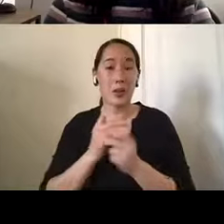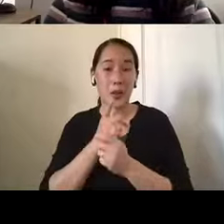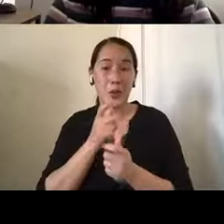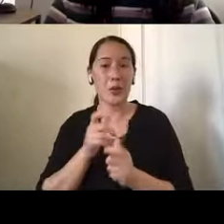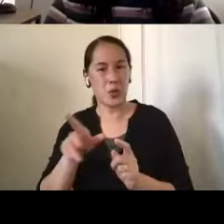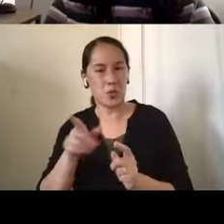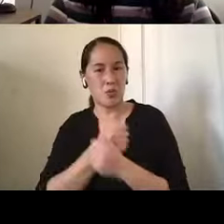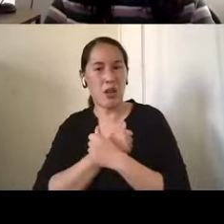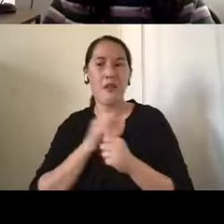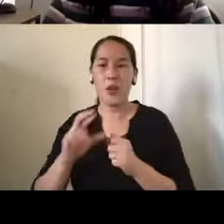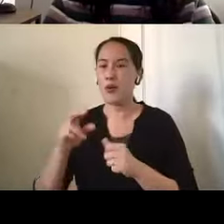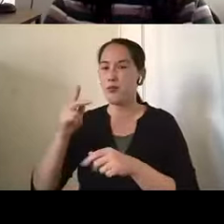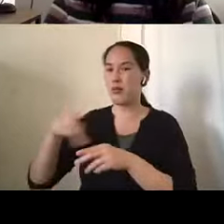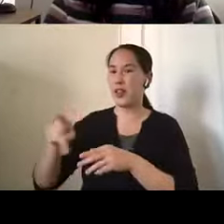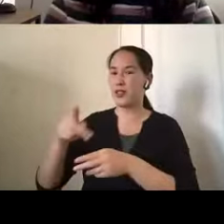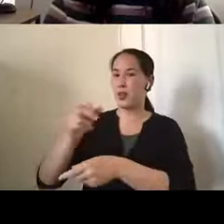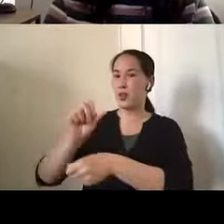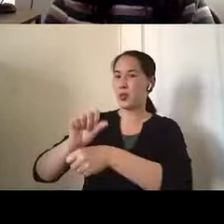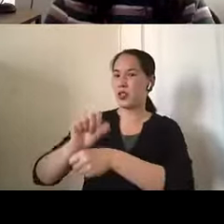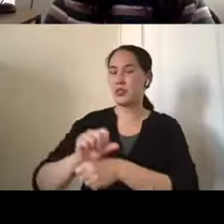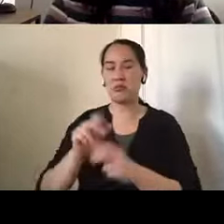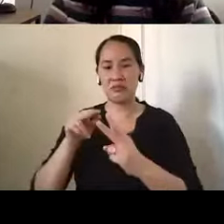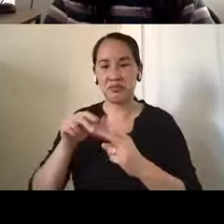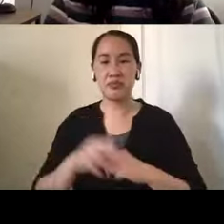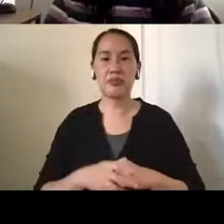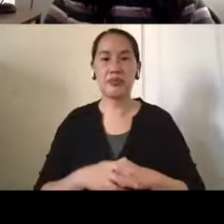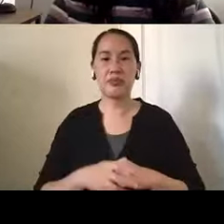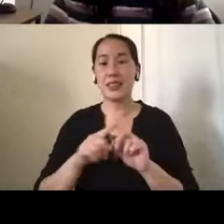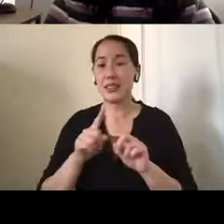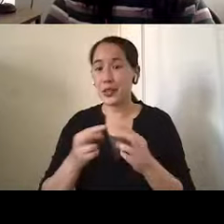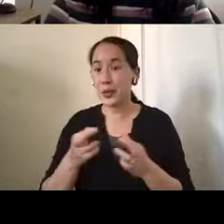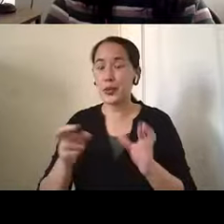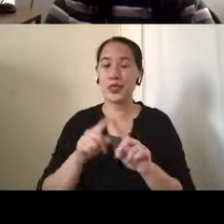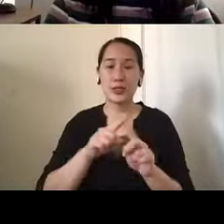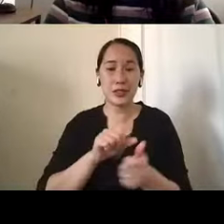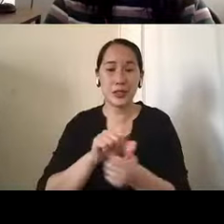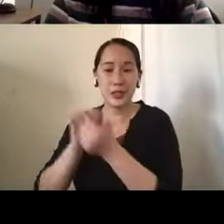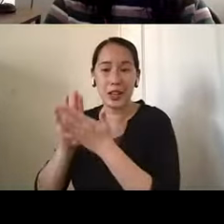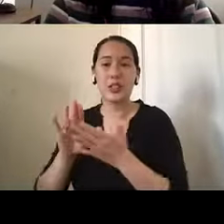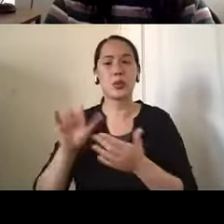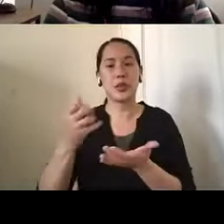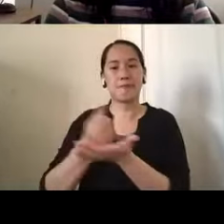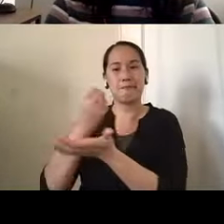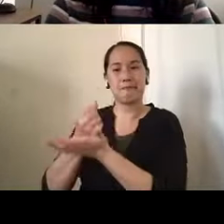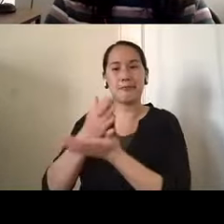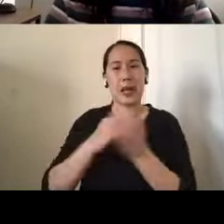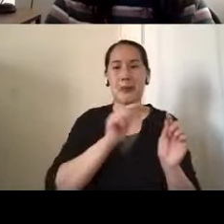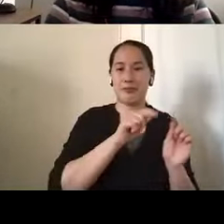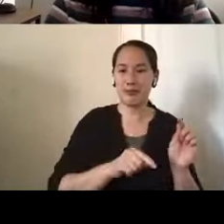case study and kind of examining the different resources and strategies, that you'll be able to utilize some of this in your work as